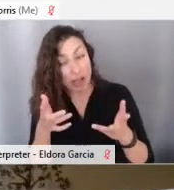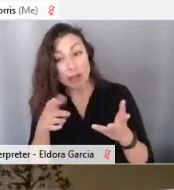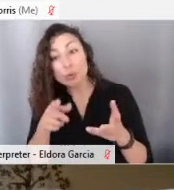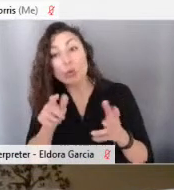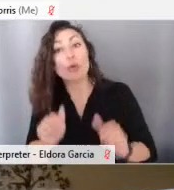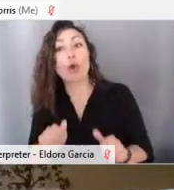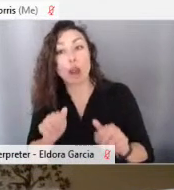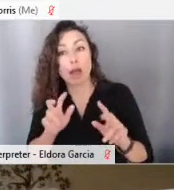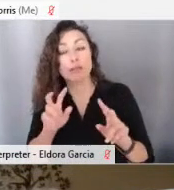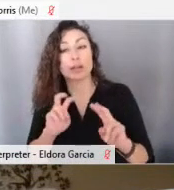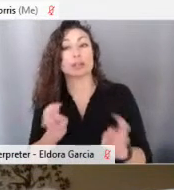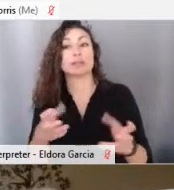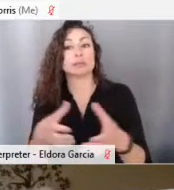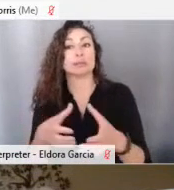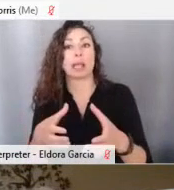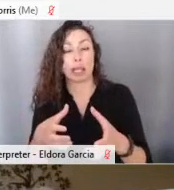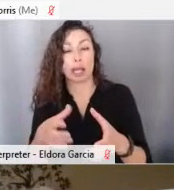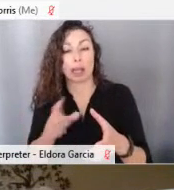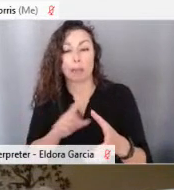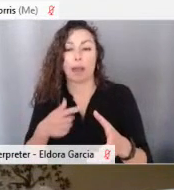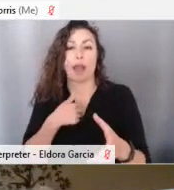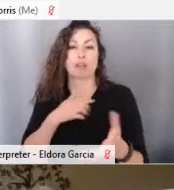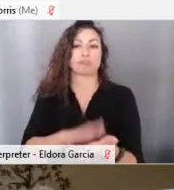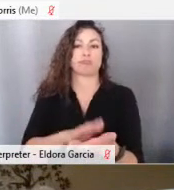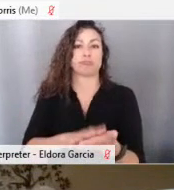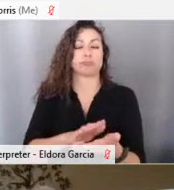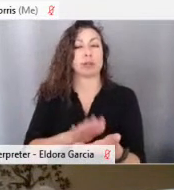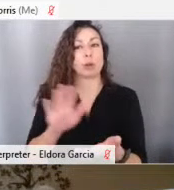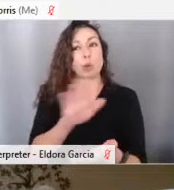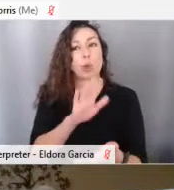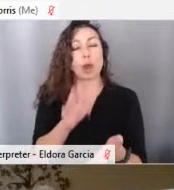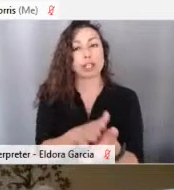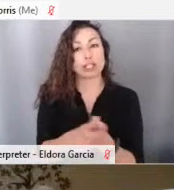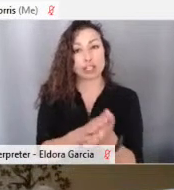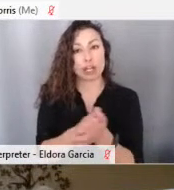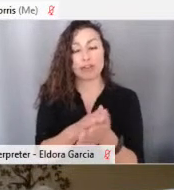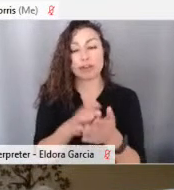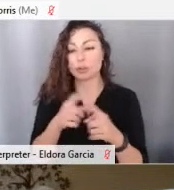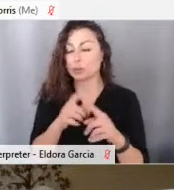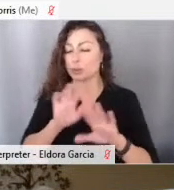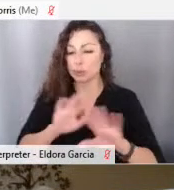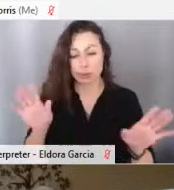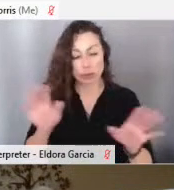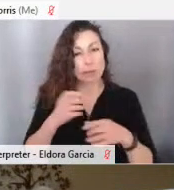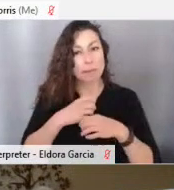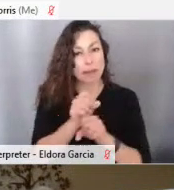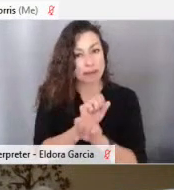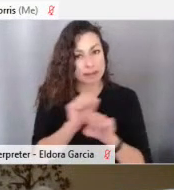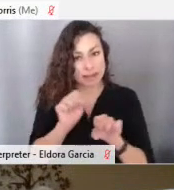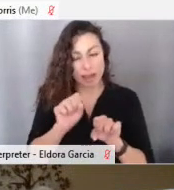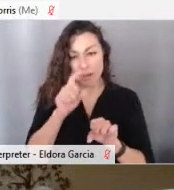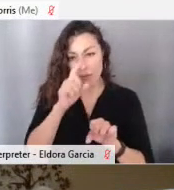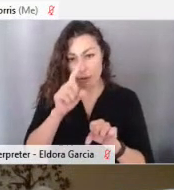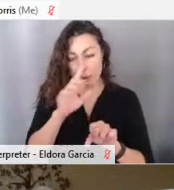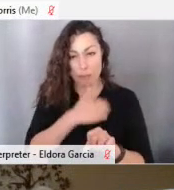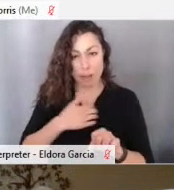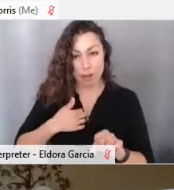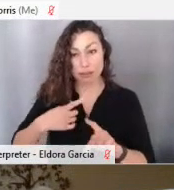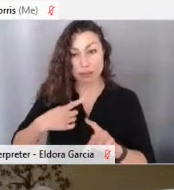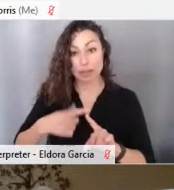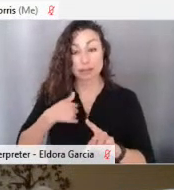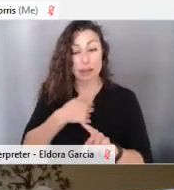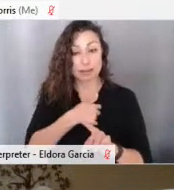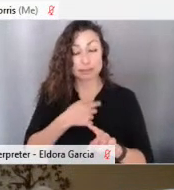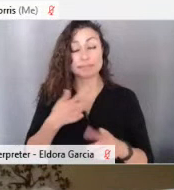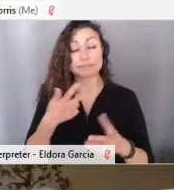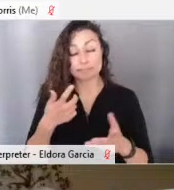and I really applaud you for the initiative you've taken to make this safe for your members and all of us. I